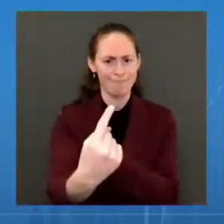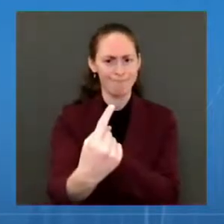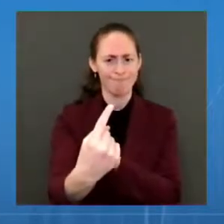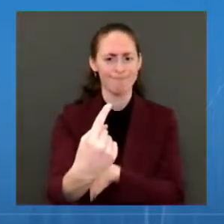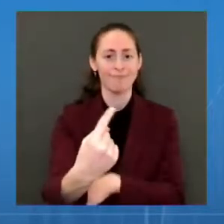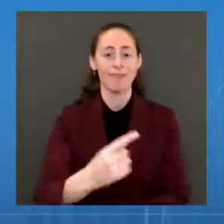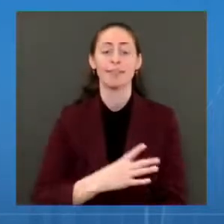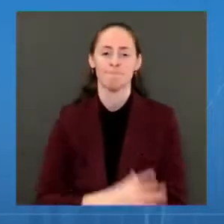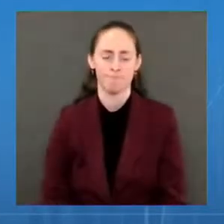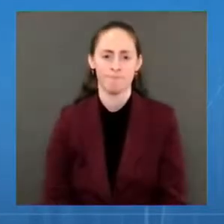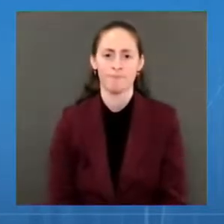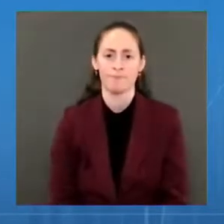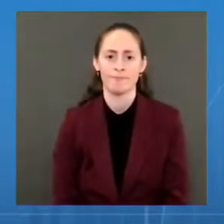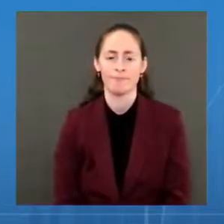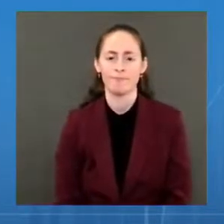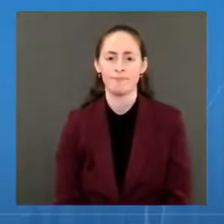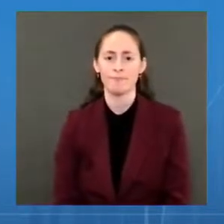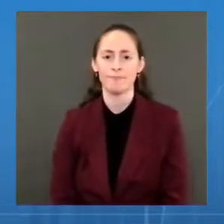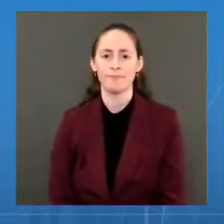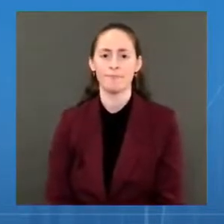at CNBC.